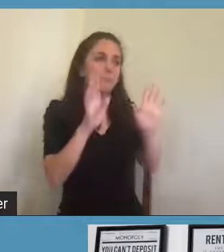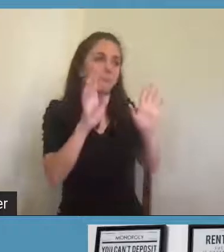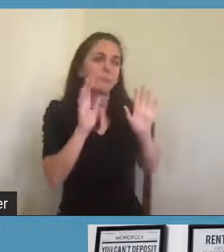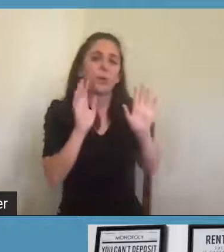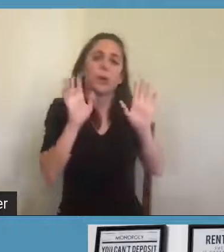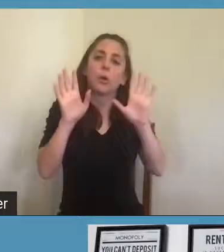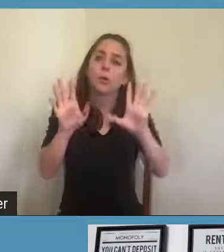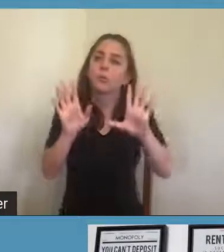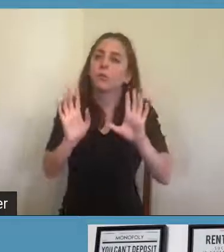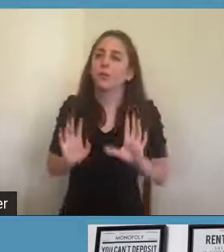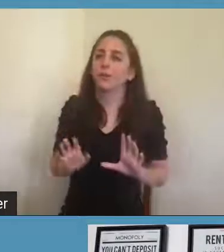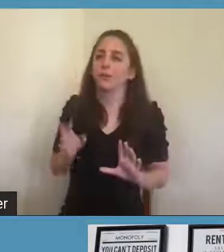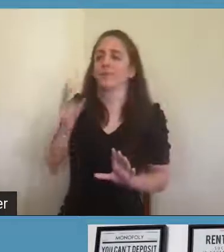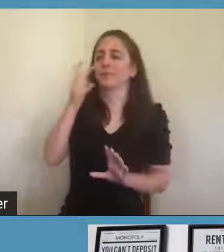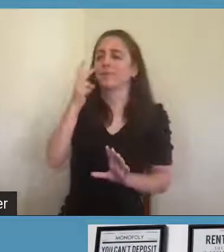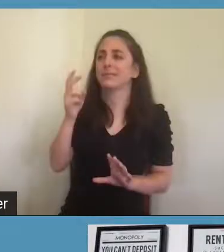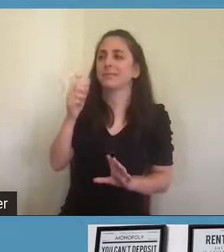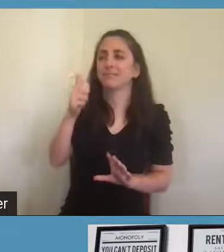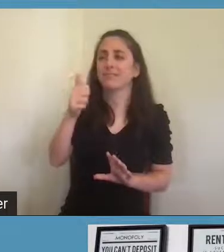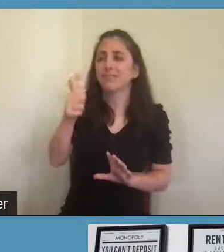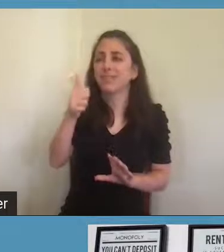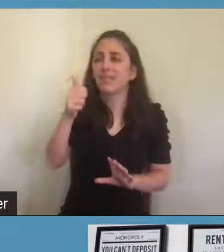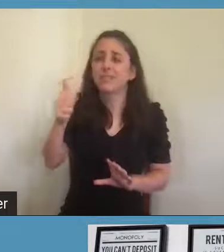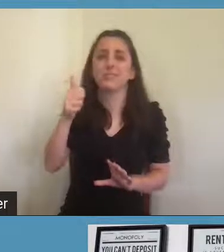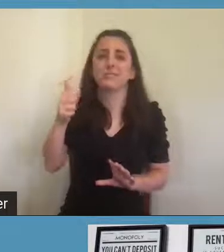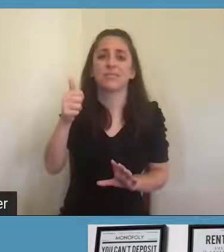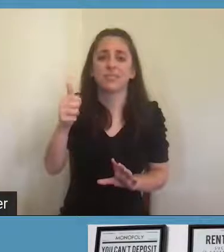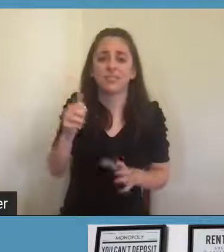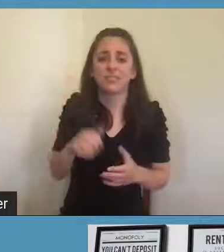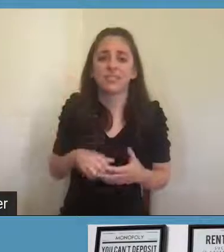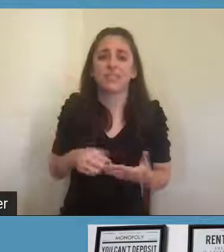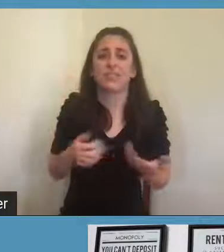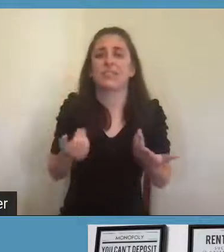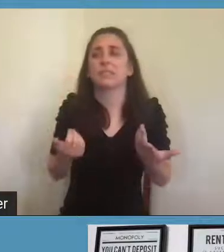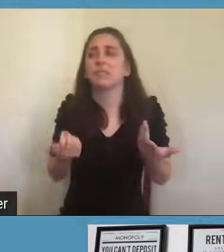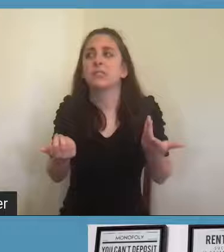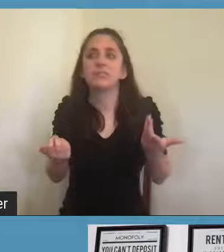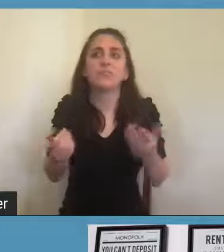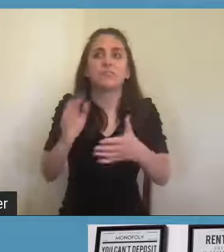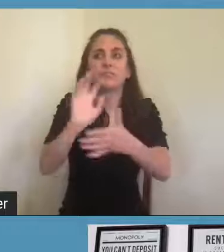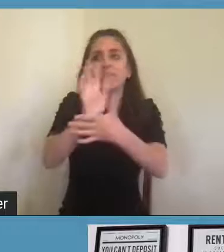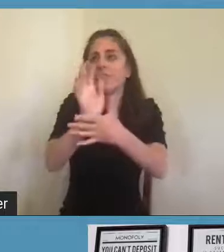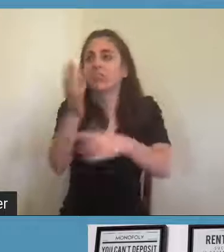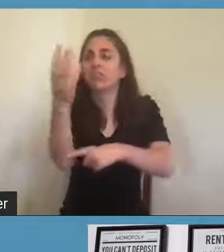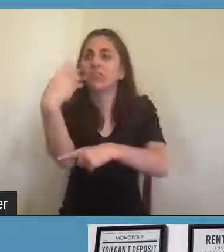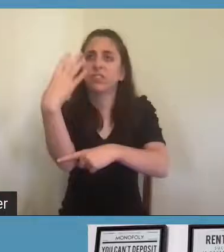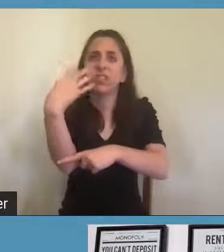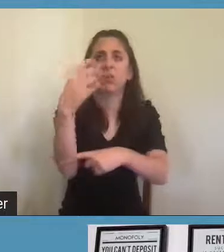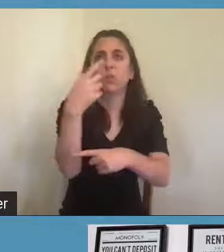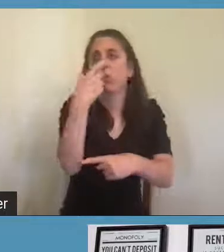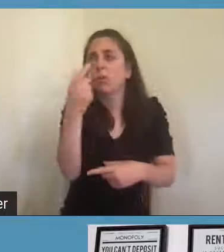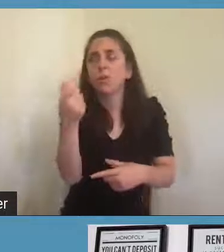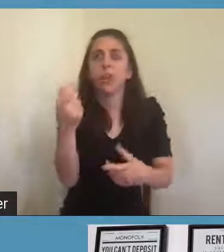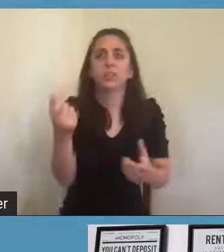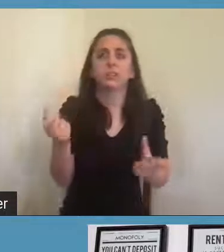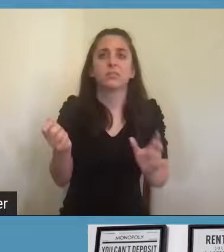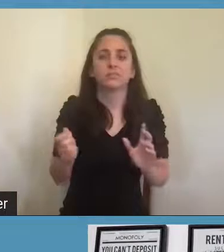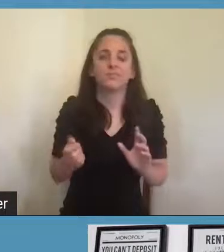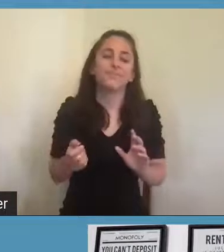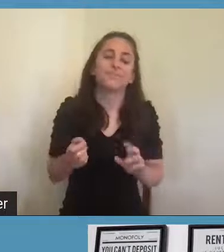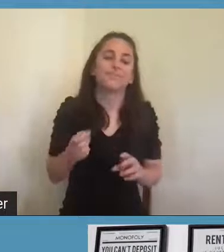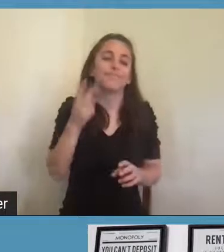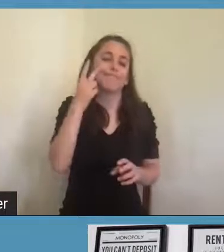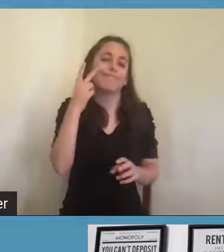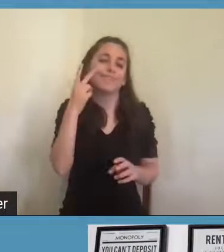yeah, seeing yourself and hearing yourself on camera and wondering what that's going to look like. I definitely see how that